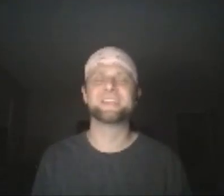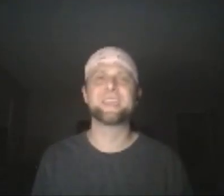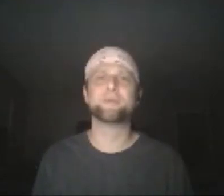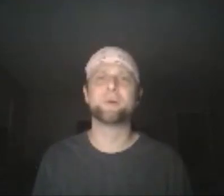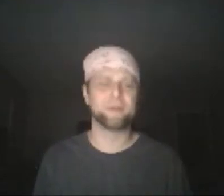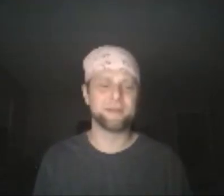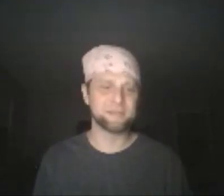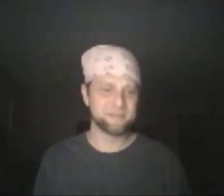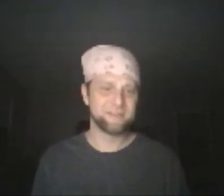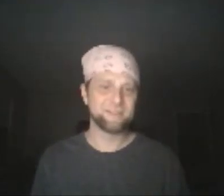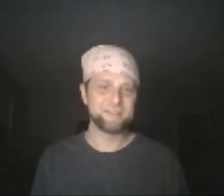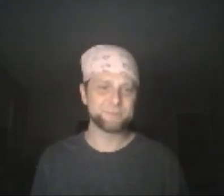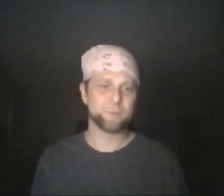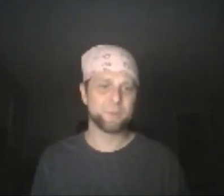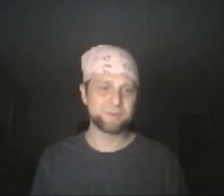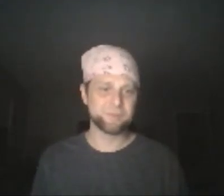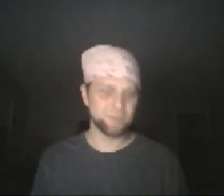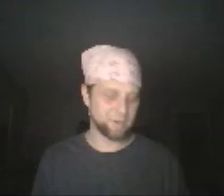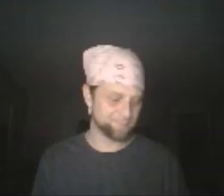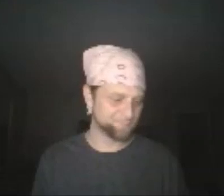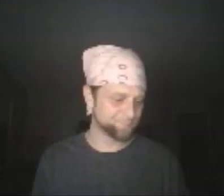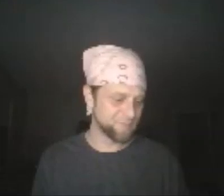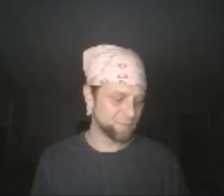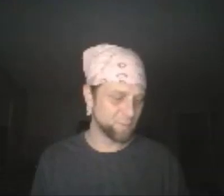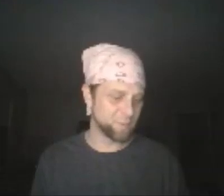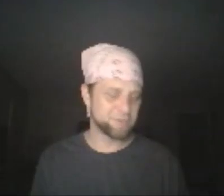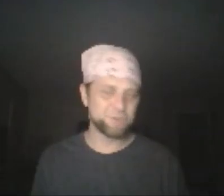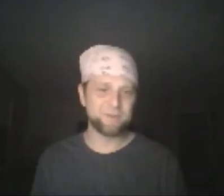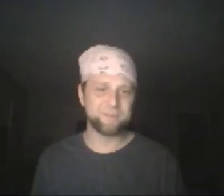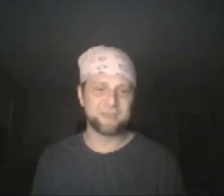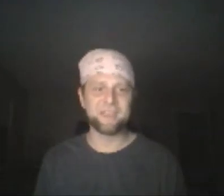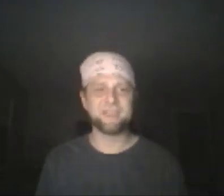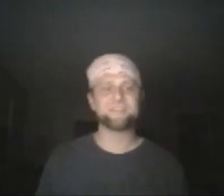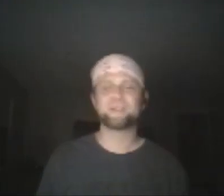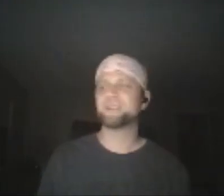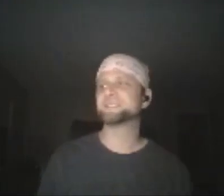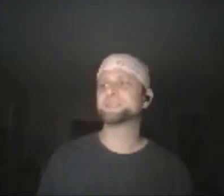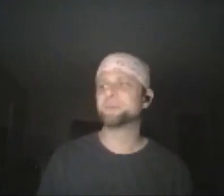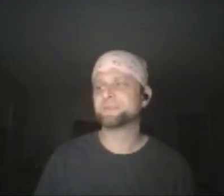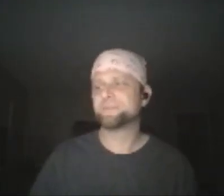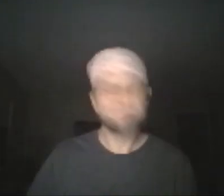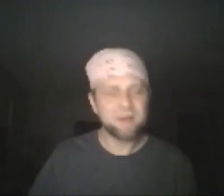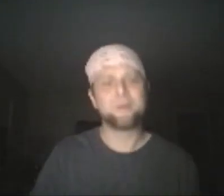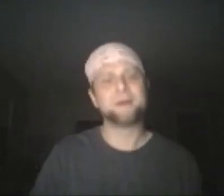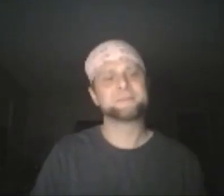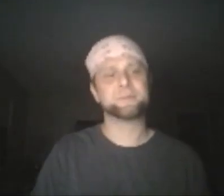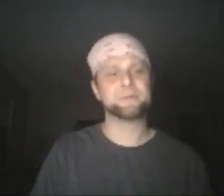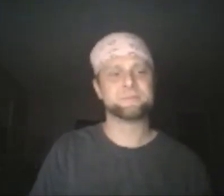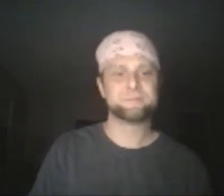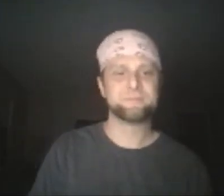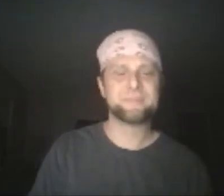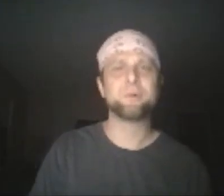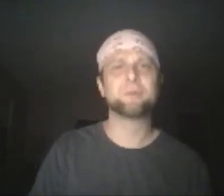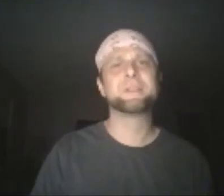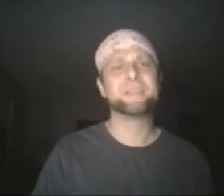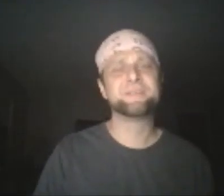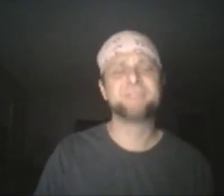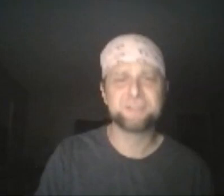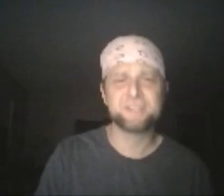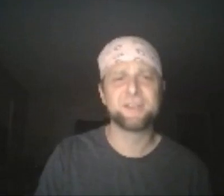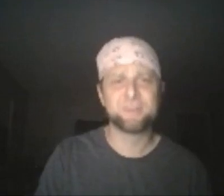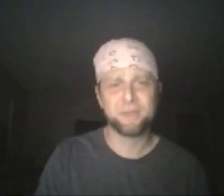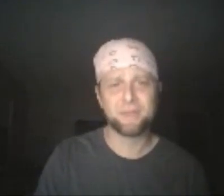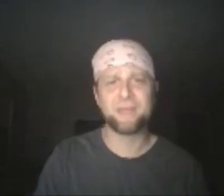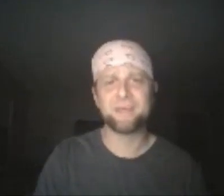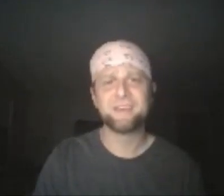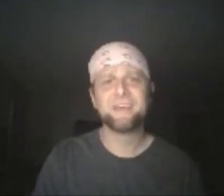into NATO already. That's what we would enjoy. We would enjoy it if they could get in there as soon as fucking possible. That would relieve tensions